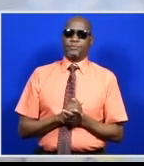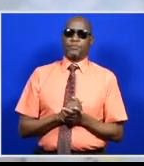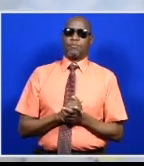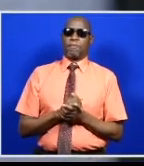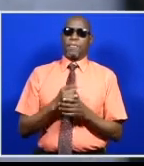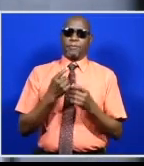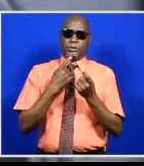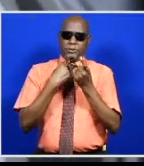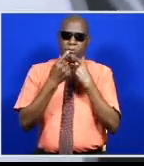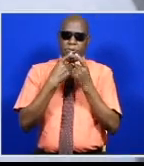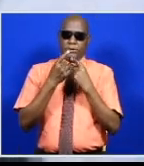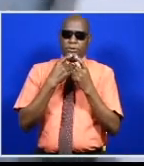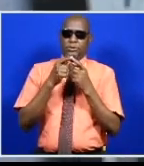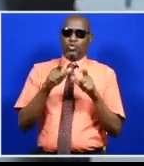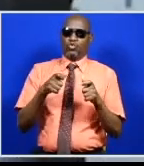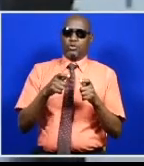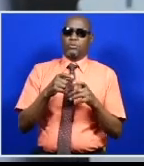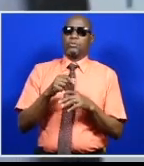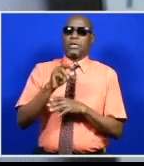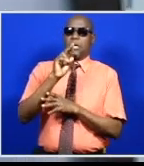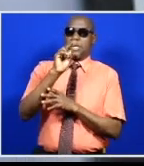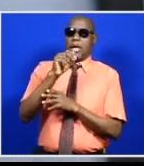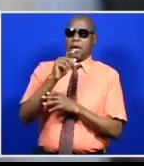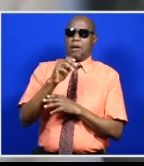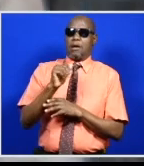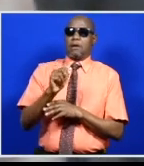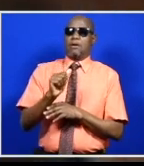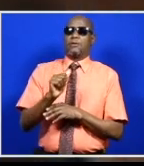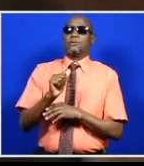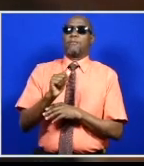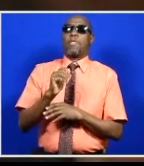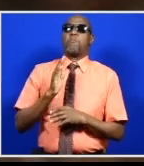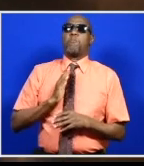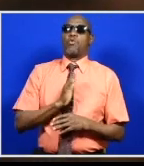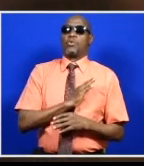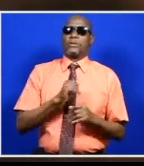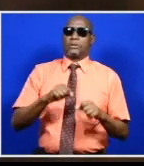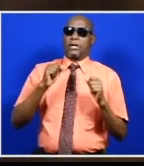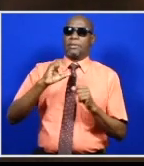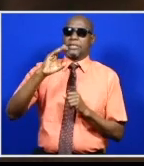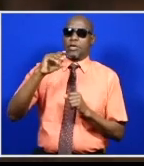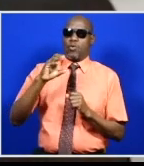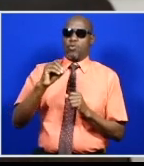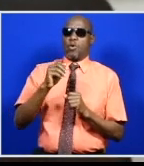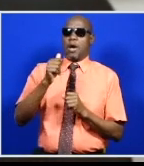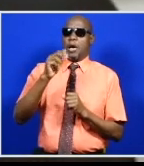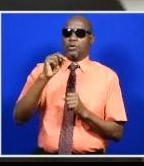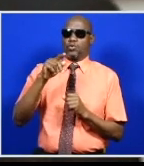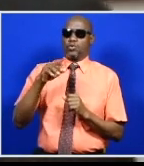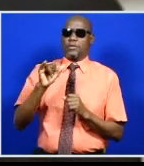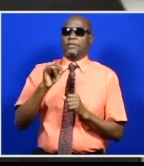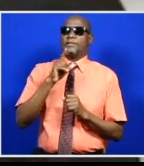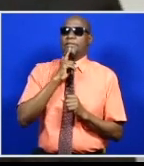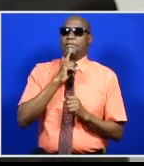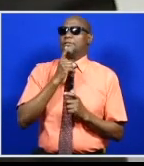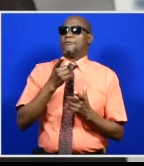Speaking to journalists after the meeting, Nacada board chairperson Stephen Mairori and the CEO Anthony Omurikwa said the leaders had